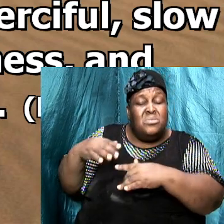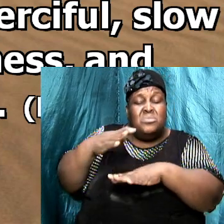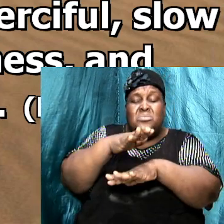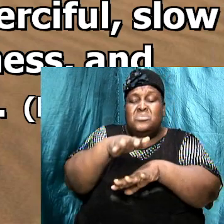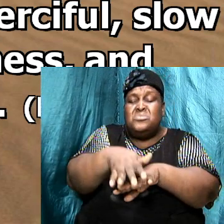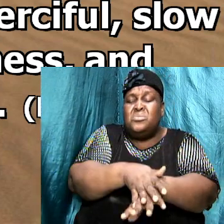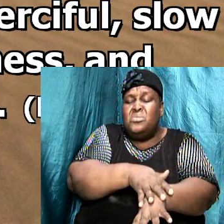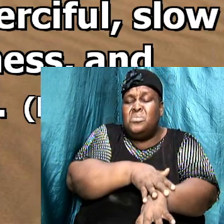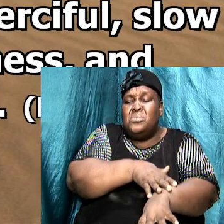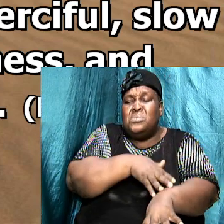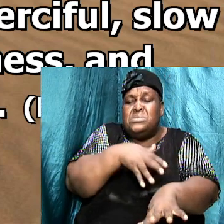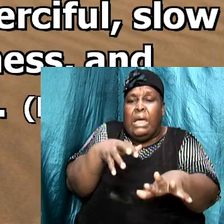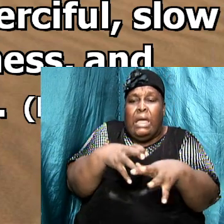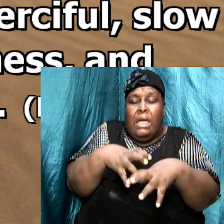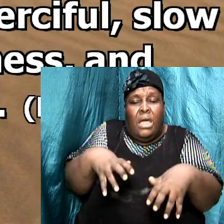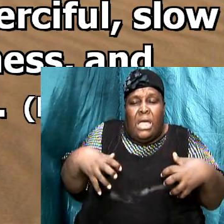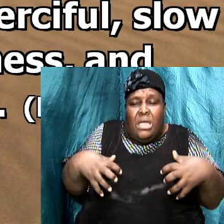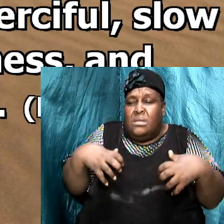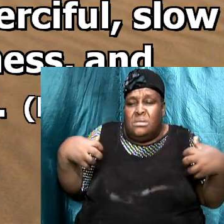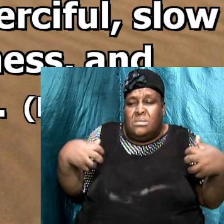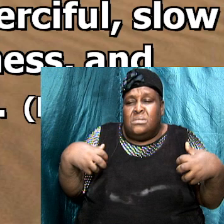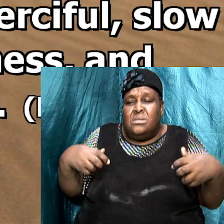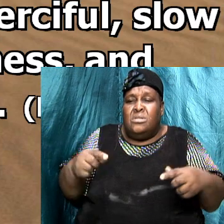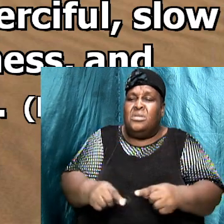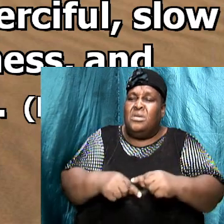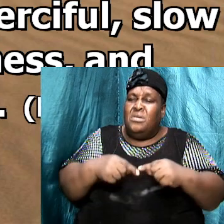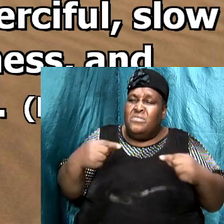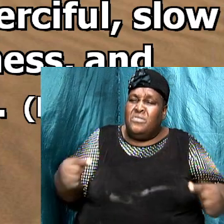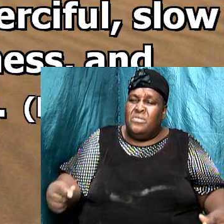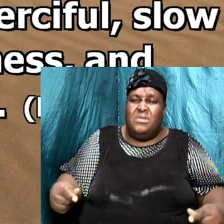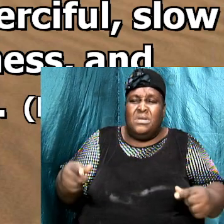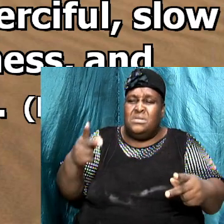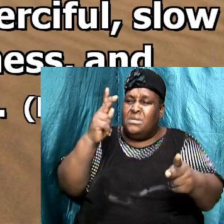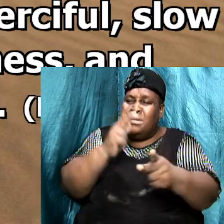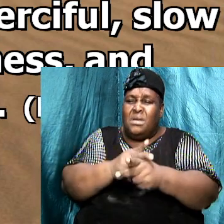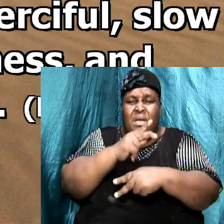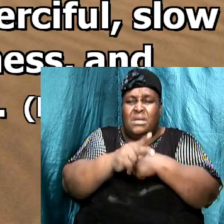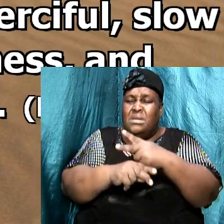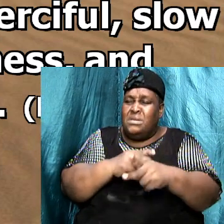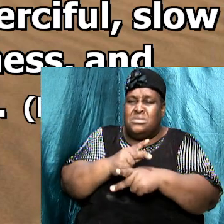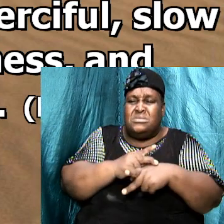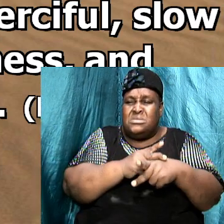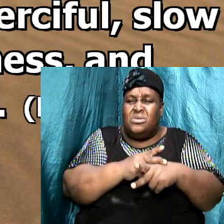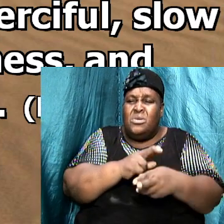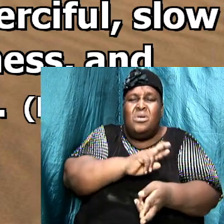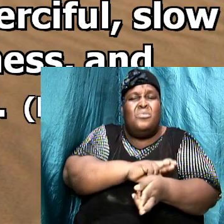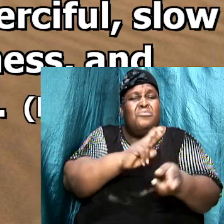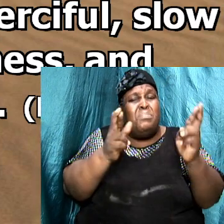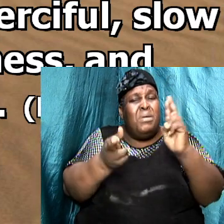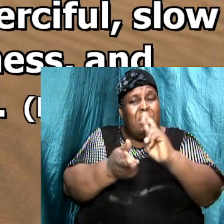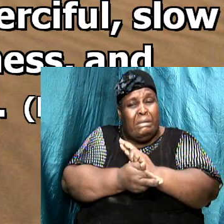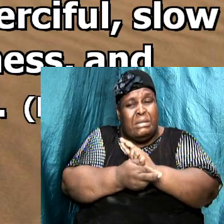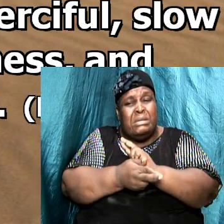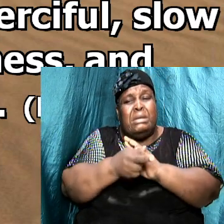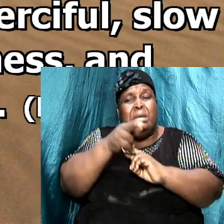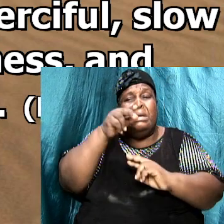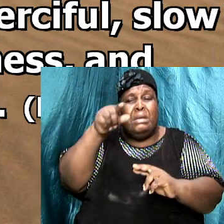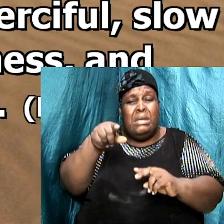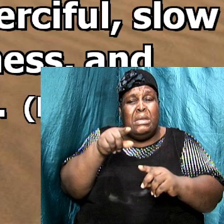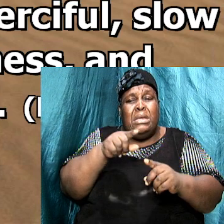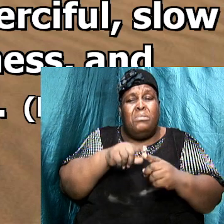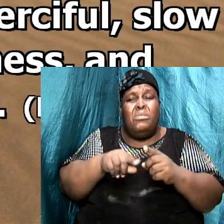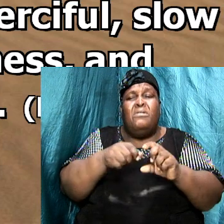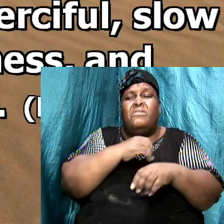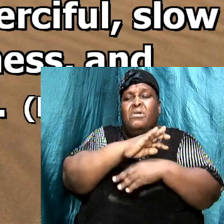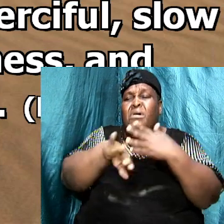slow to anger, and of great kindness, and repenteth him